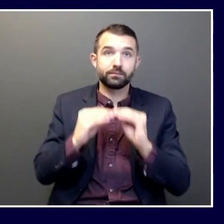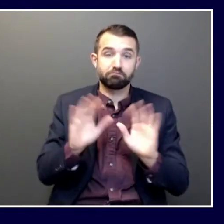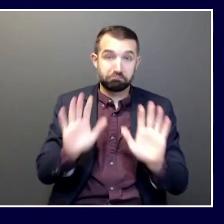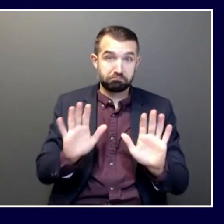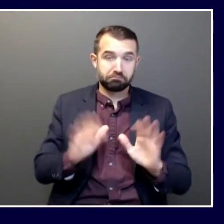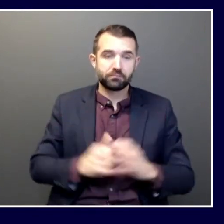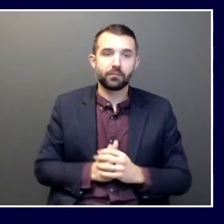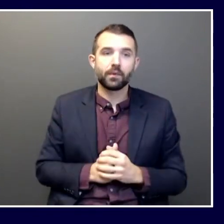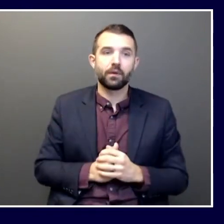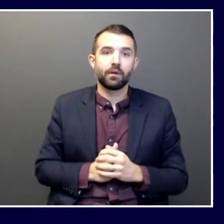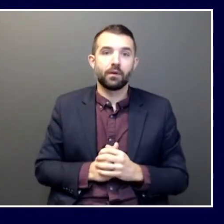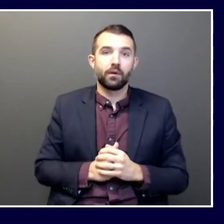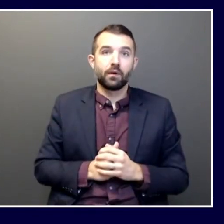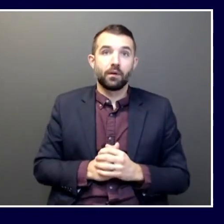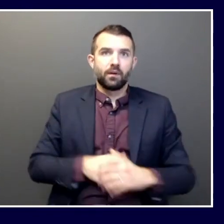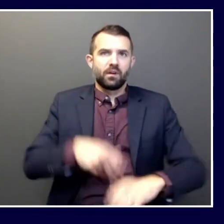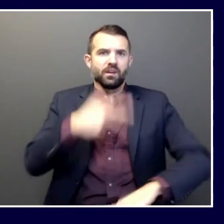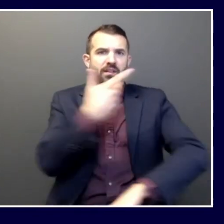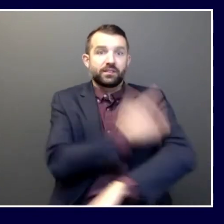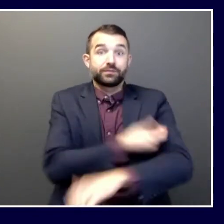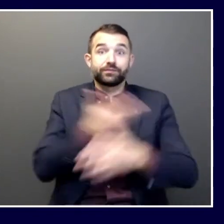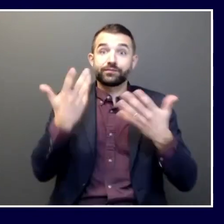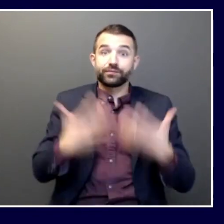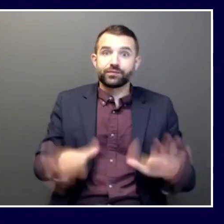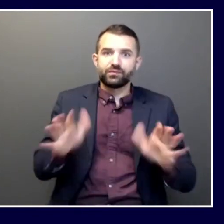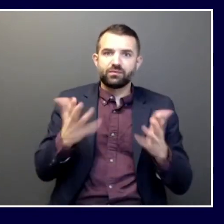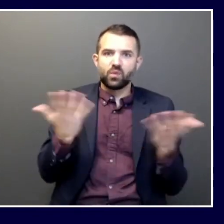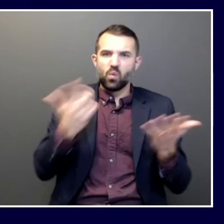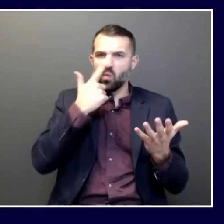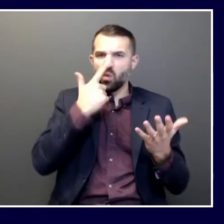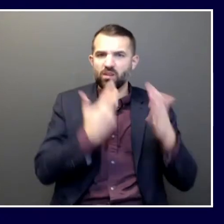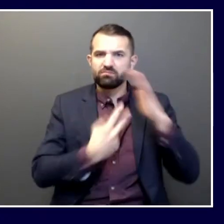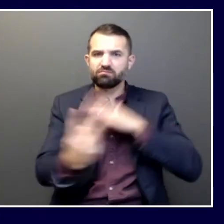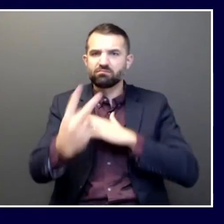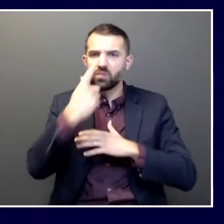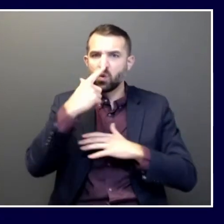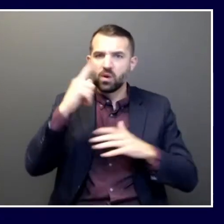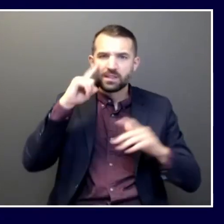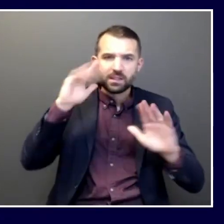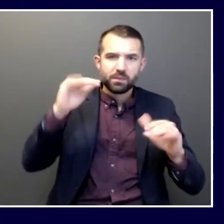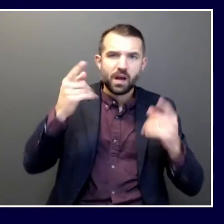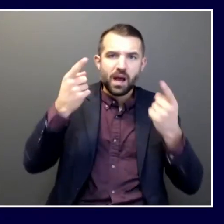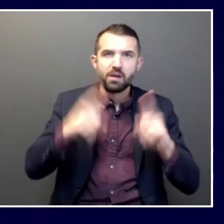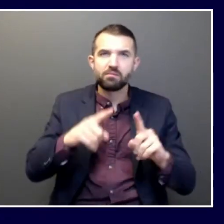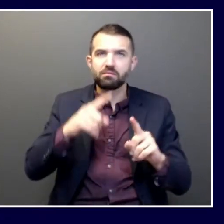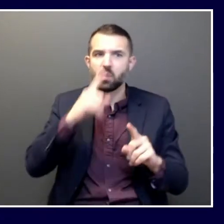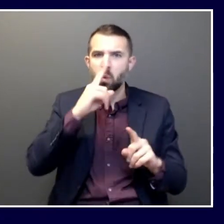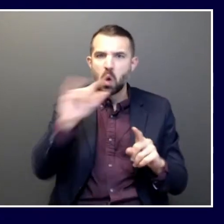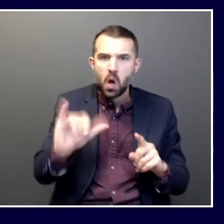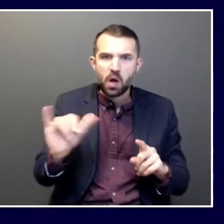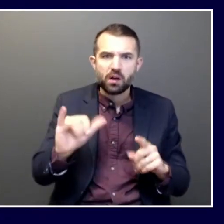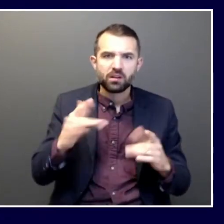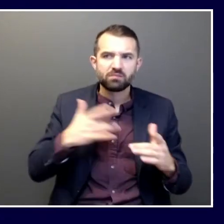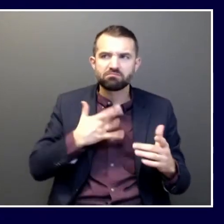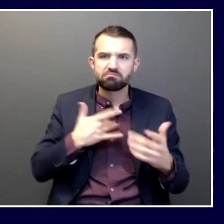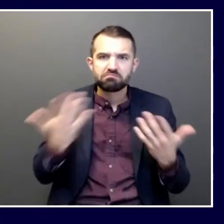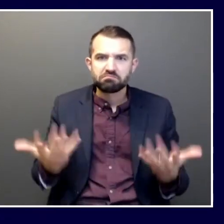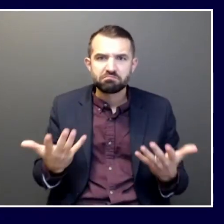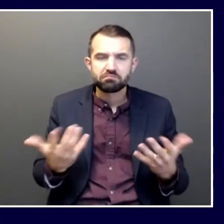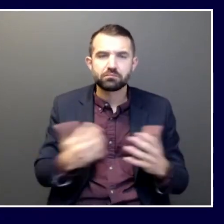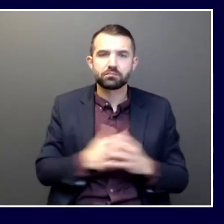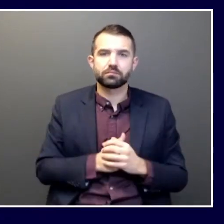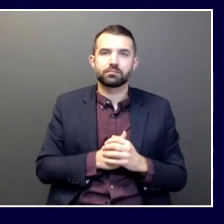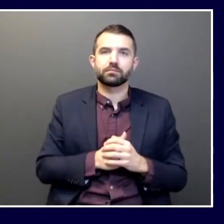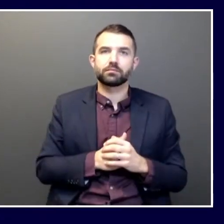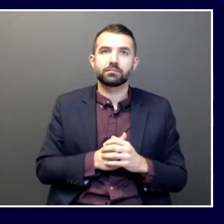their shot. After the visit, as with adults, children might have some side effects. The most common ones include